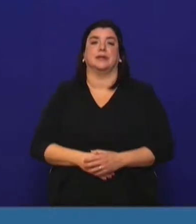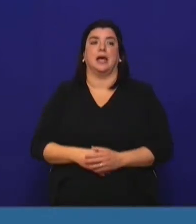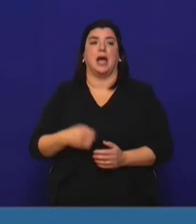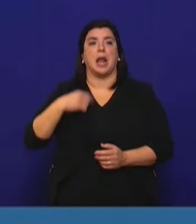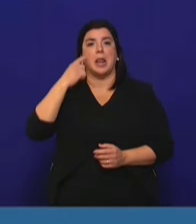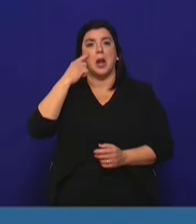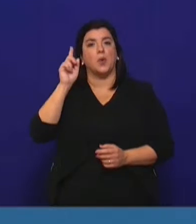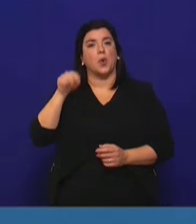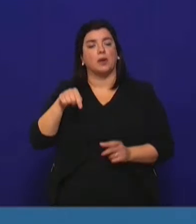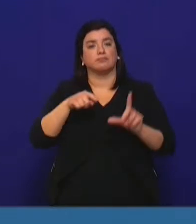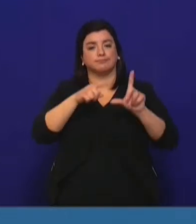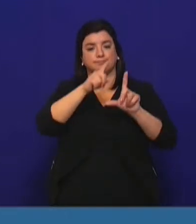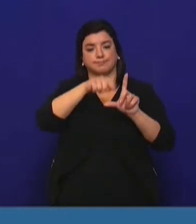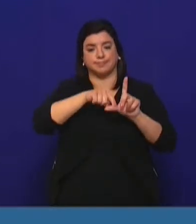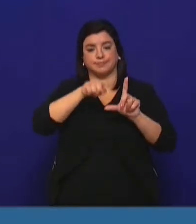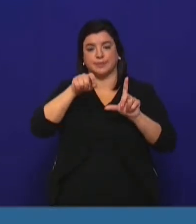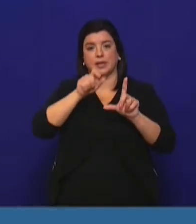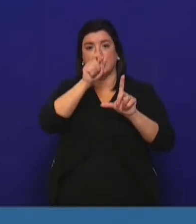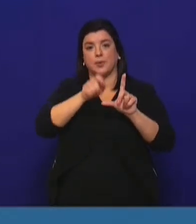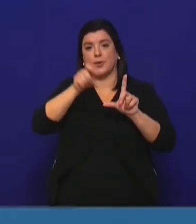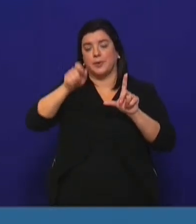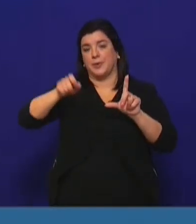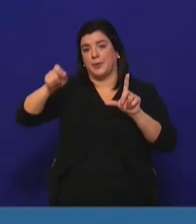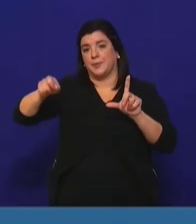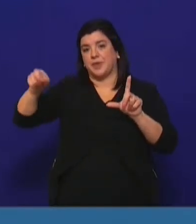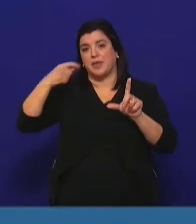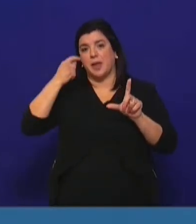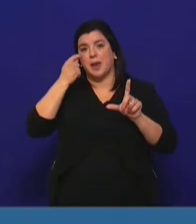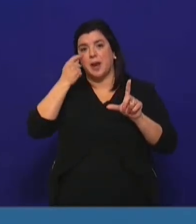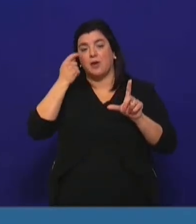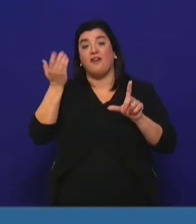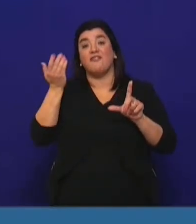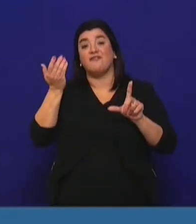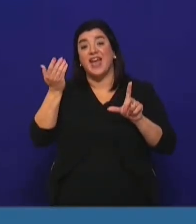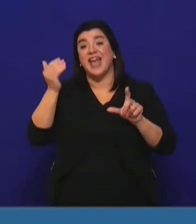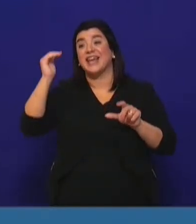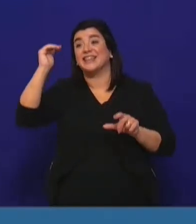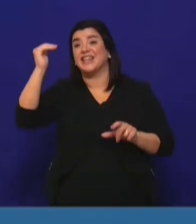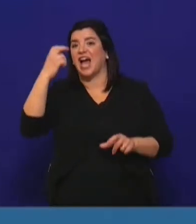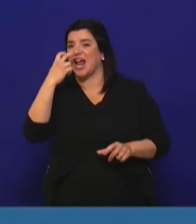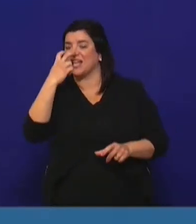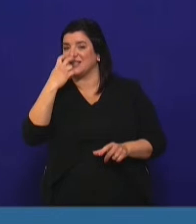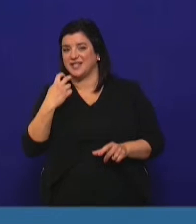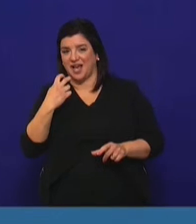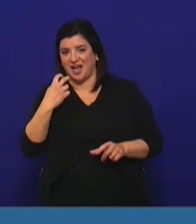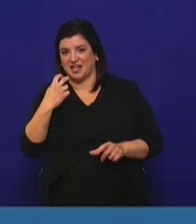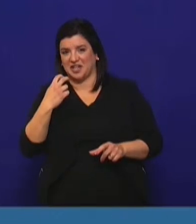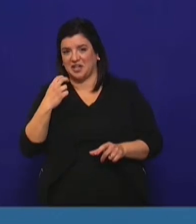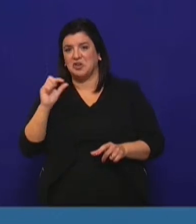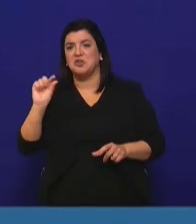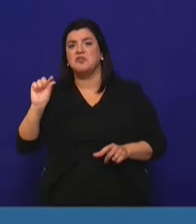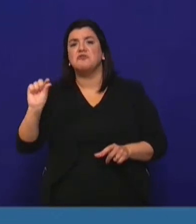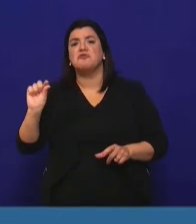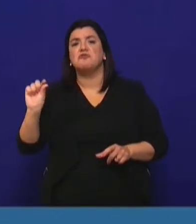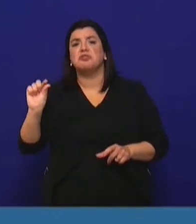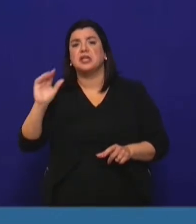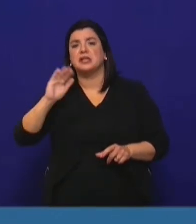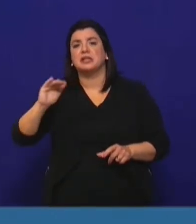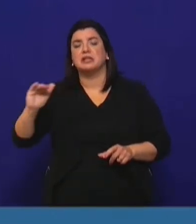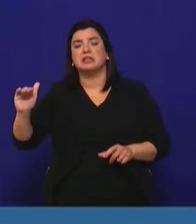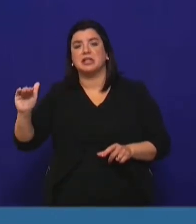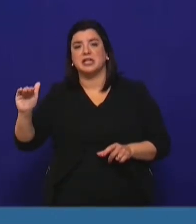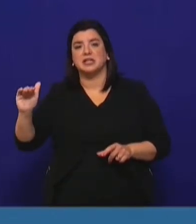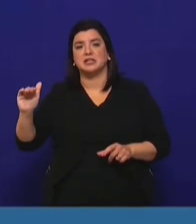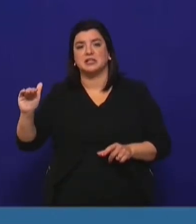wkoll li hija tajba fejn qegħdin naraw fid-djar tal-anzjani li anka hemmhekk in-numru ta' każijiet qiegħed jiżdied u